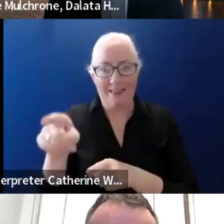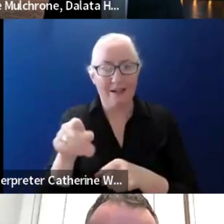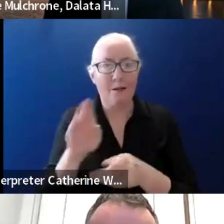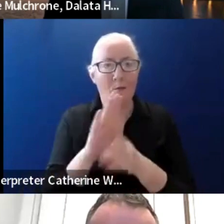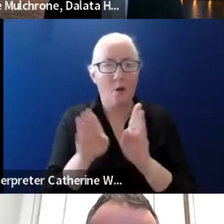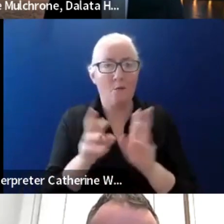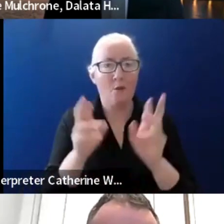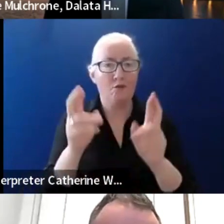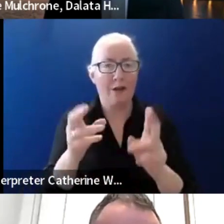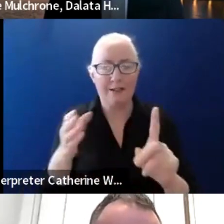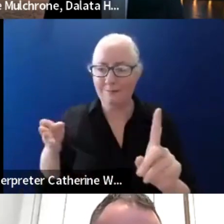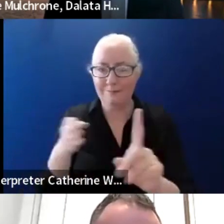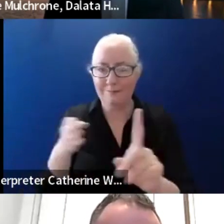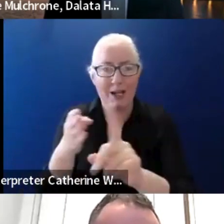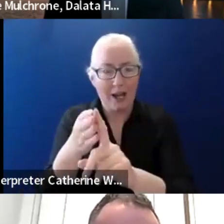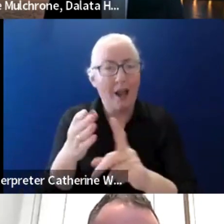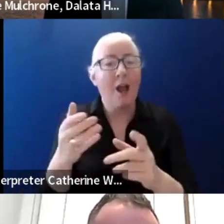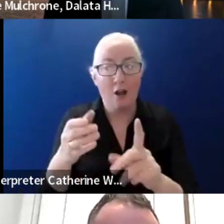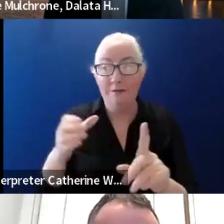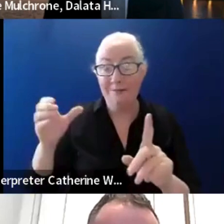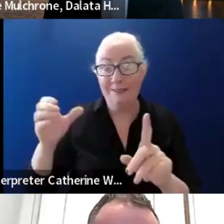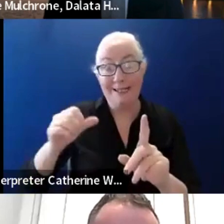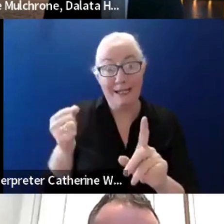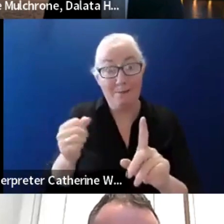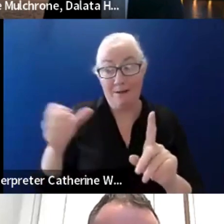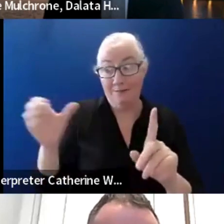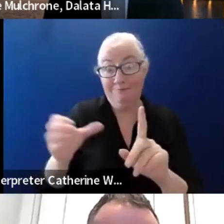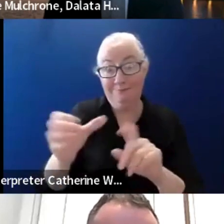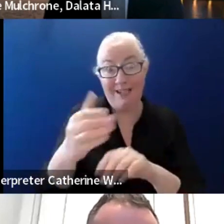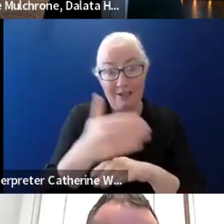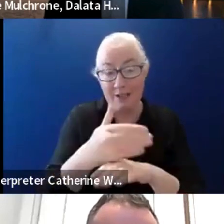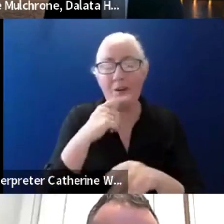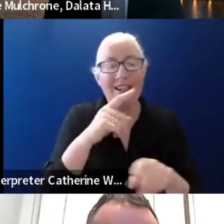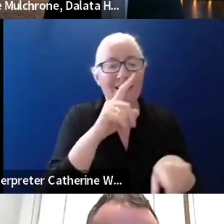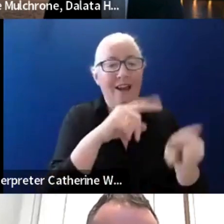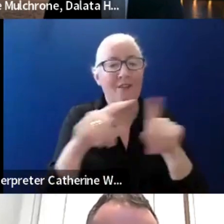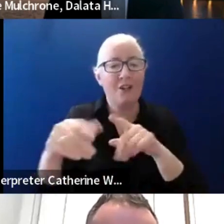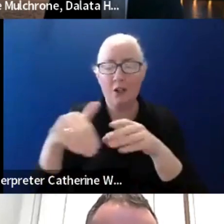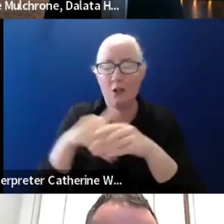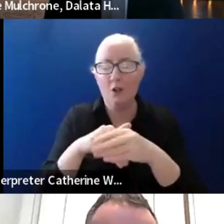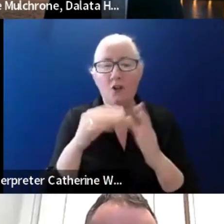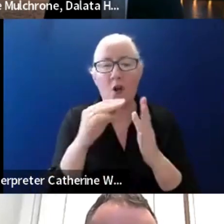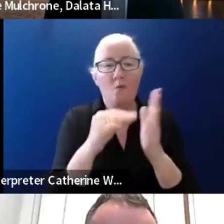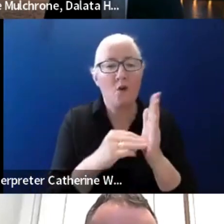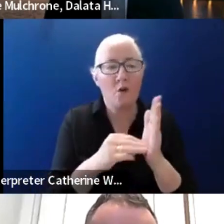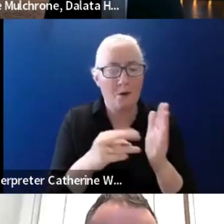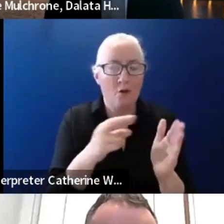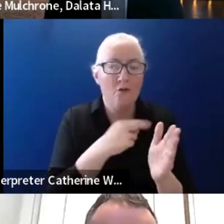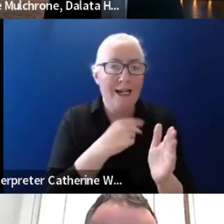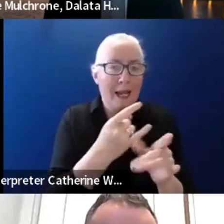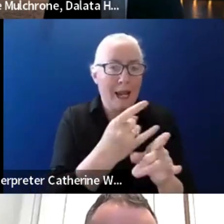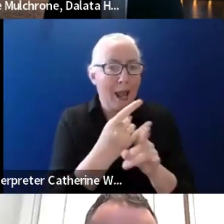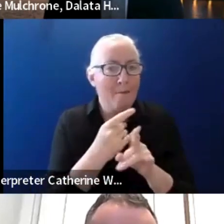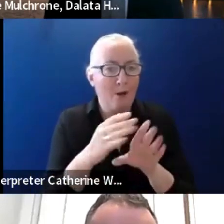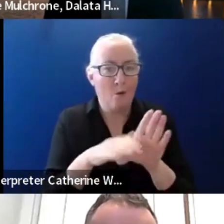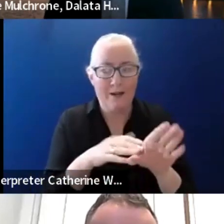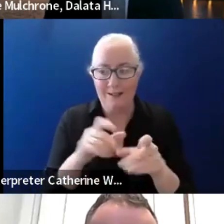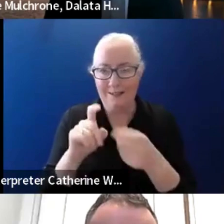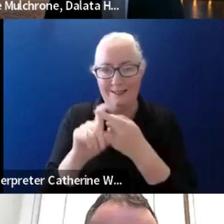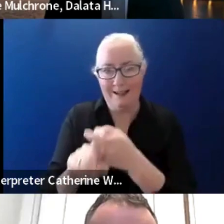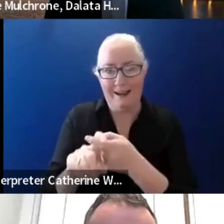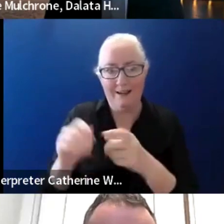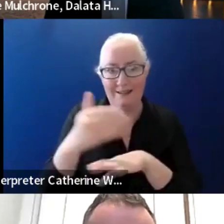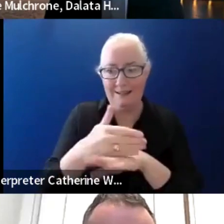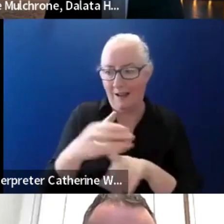direction. Retention is still an issue, but our diversity and inclusion programs really help with our retention, but also our